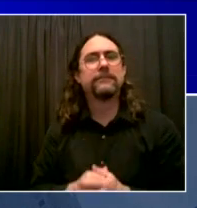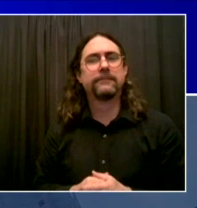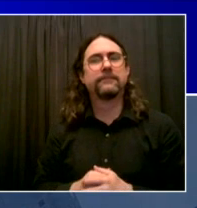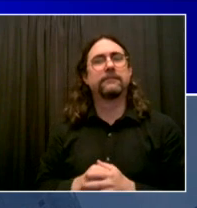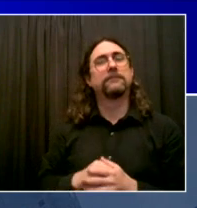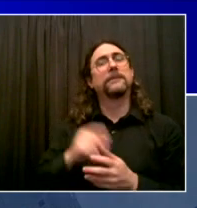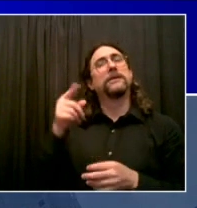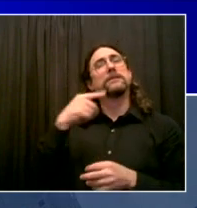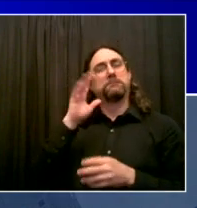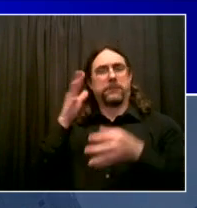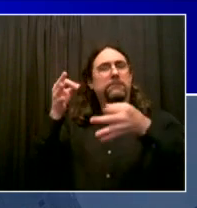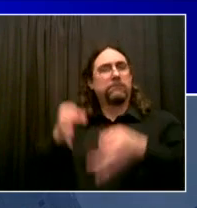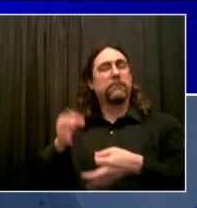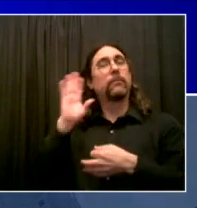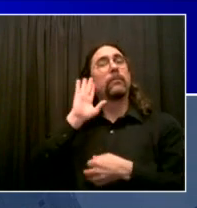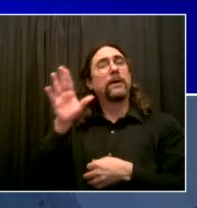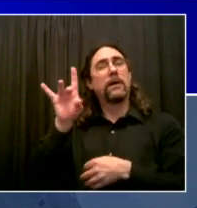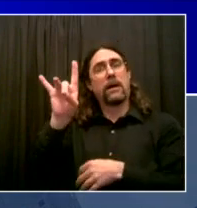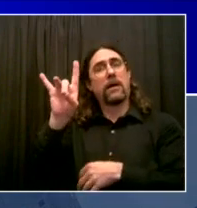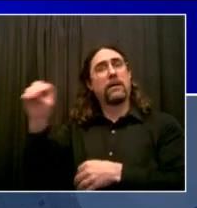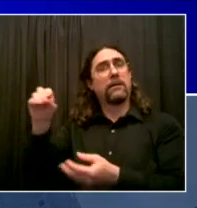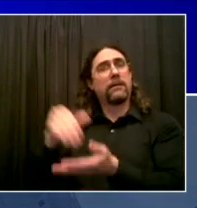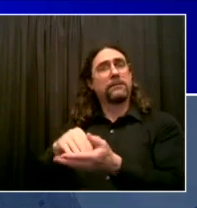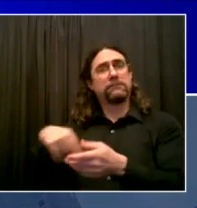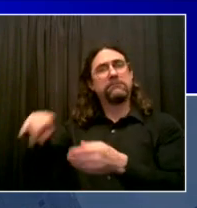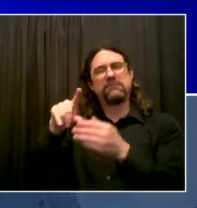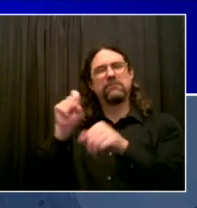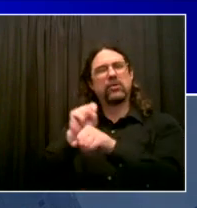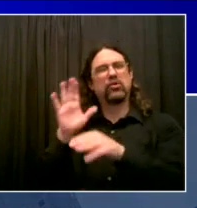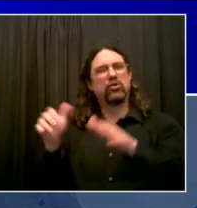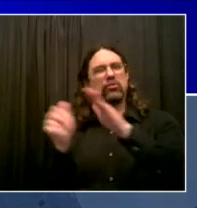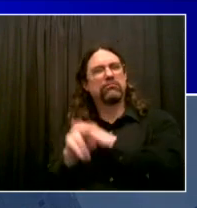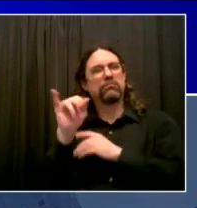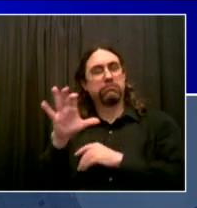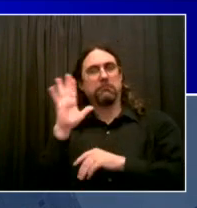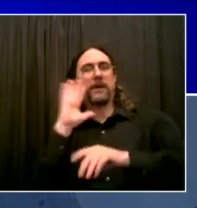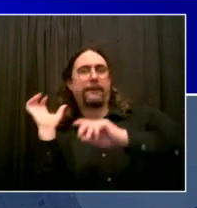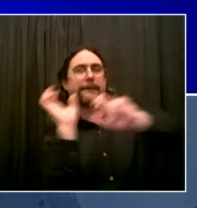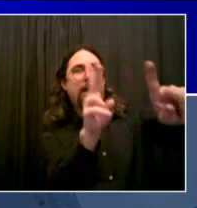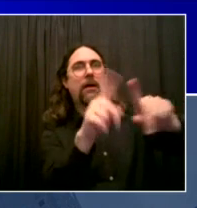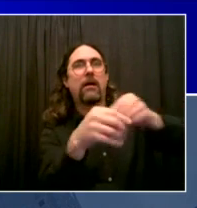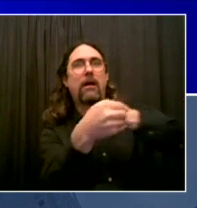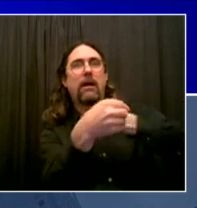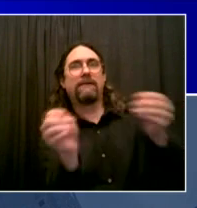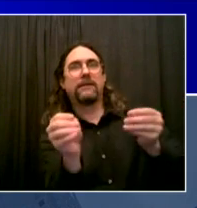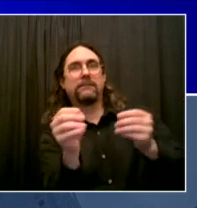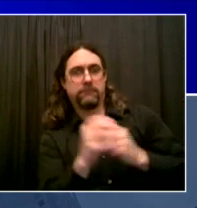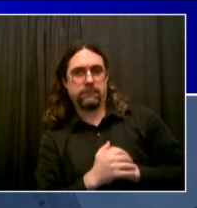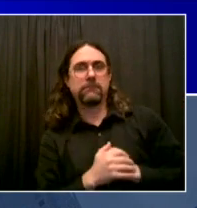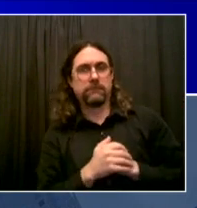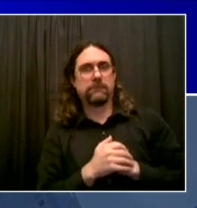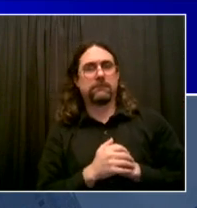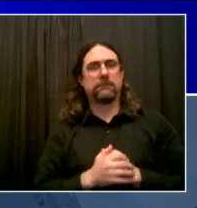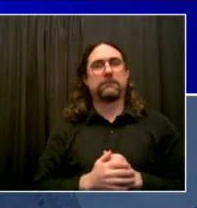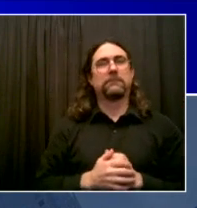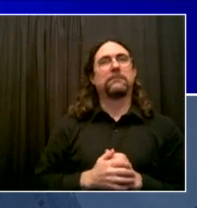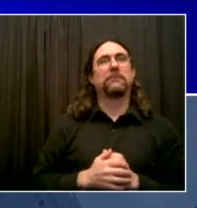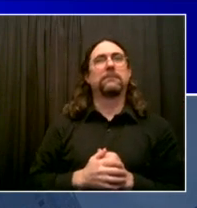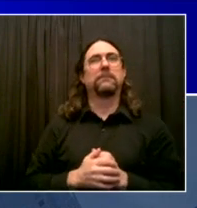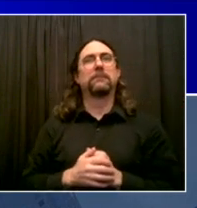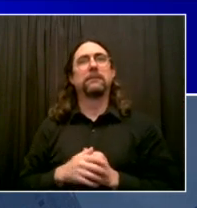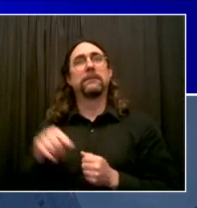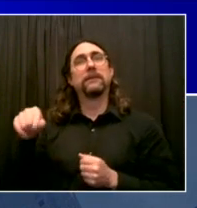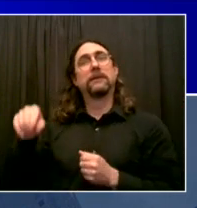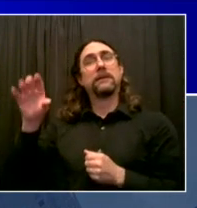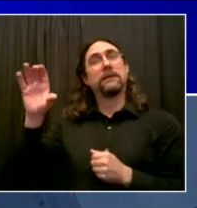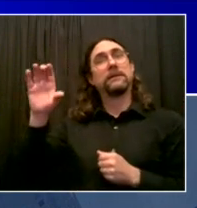many of my colleagues, but for the first time in a year plus, we really have the spirit and the energy of this place back, and it's